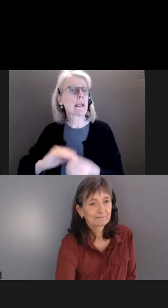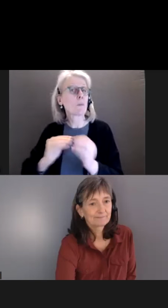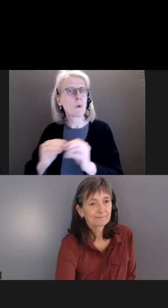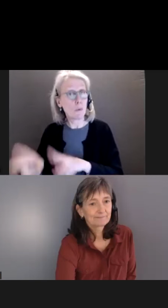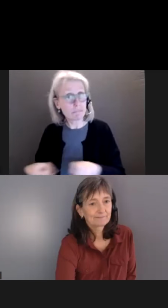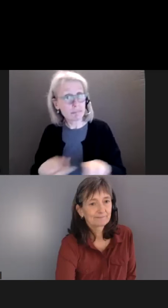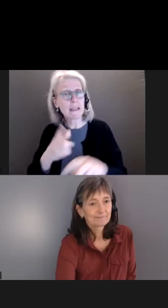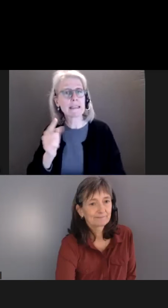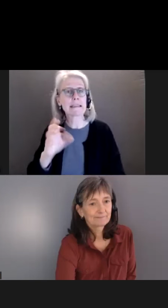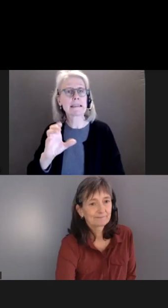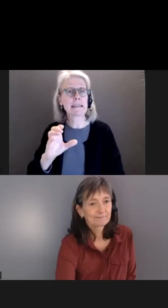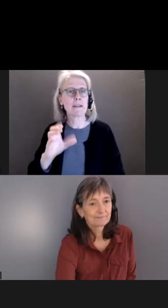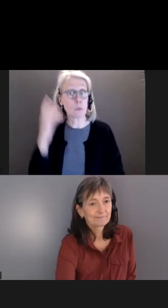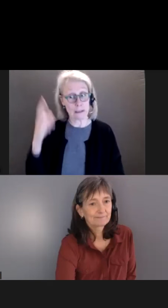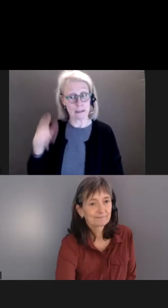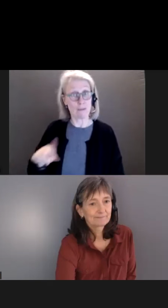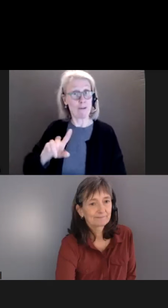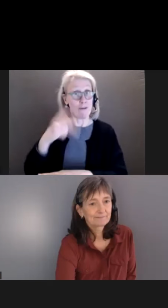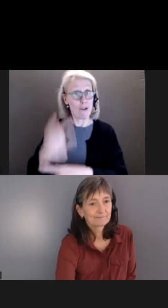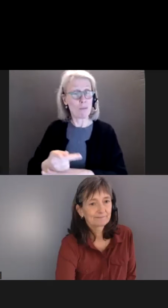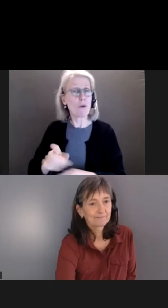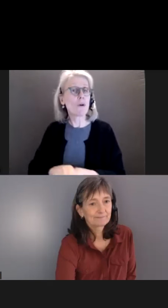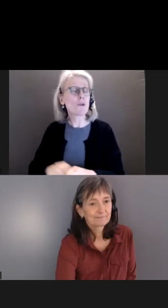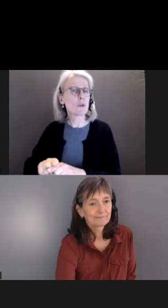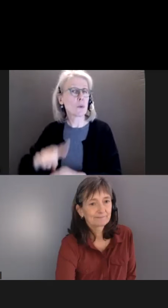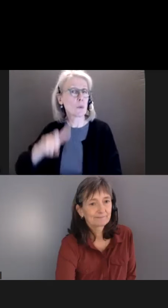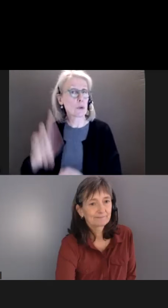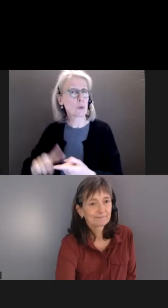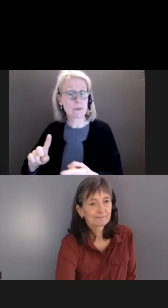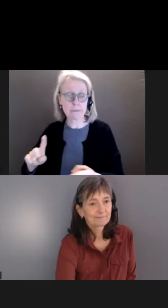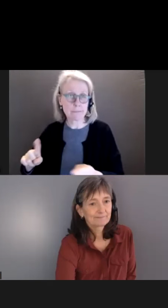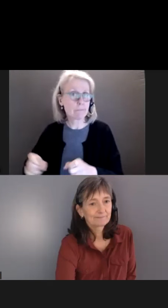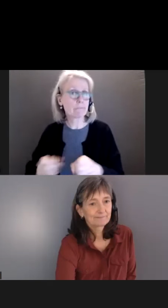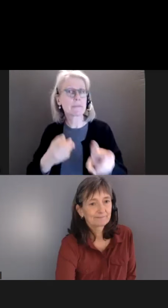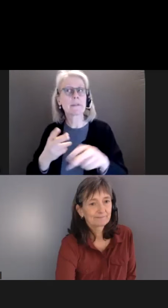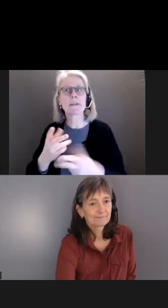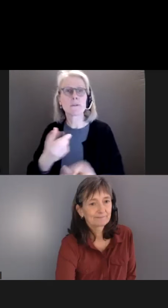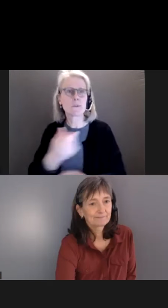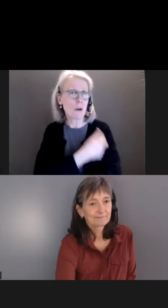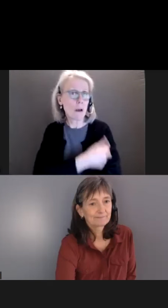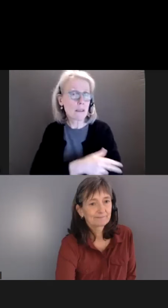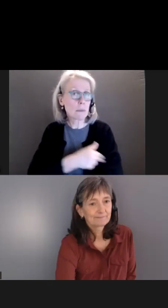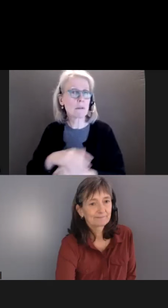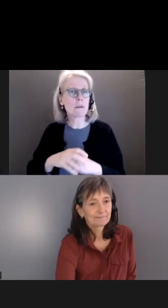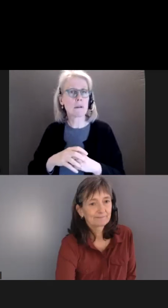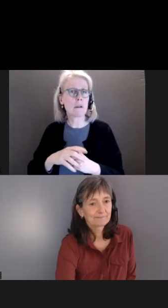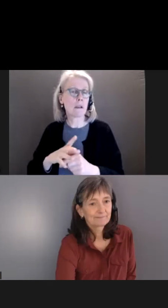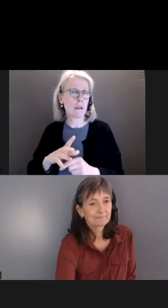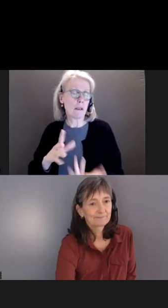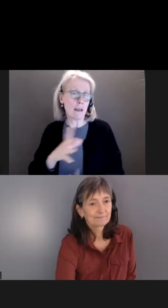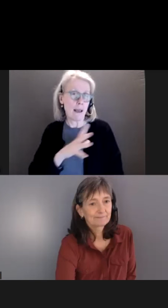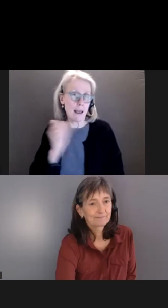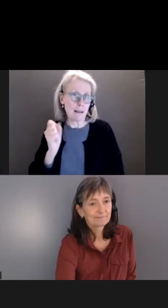from falls themselves, but also reduce admissions from the various consequences that stem from falling and that also contribute to sending older adults